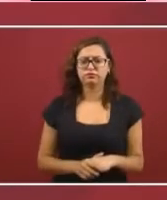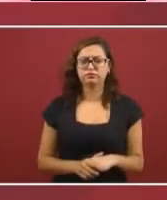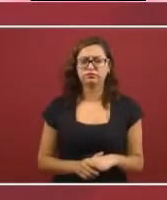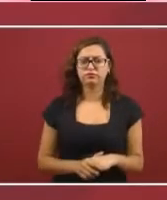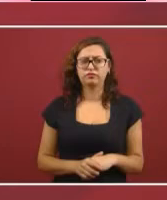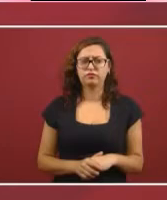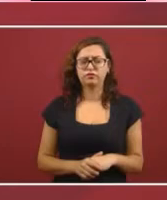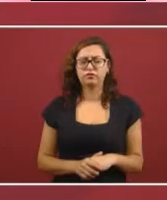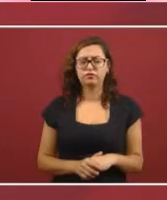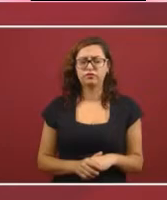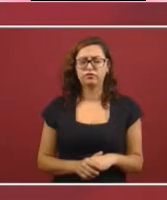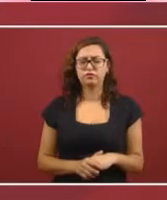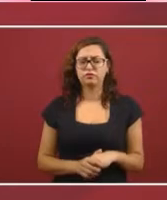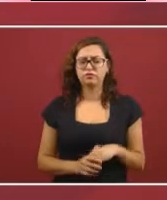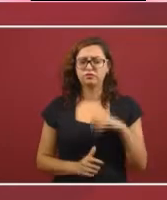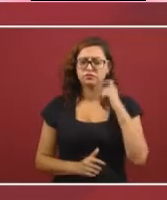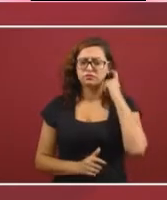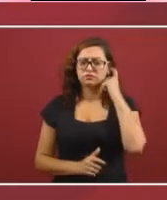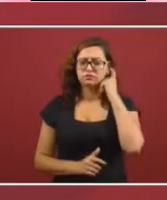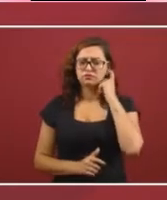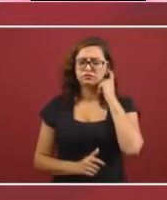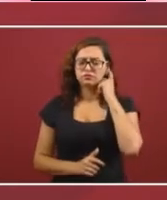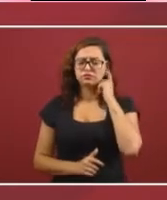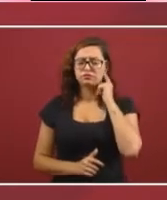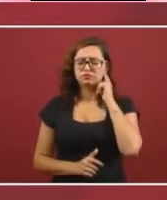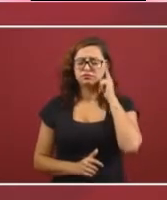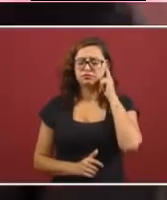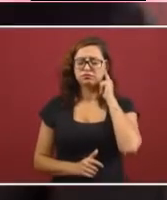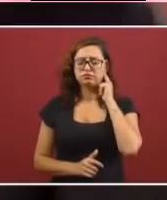that the information gets out.